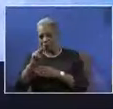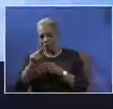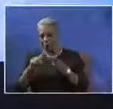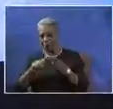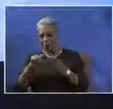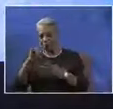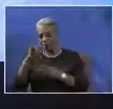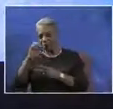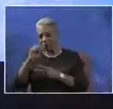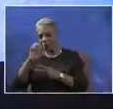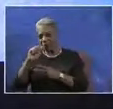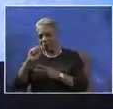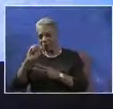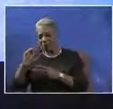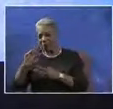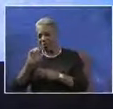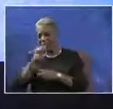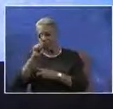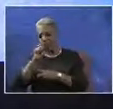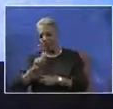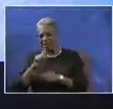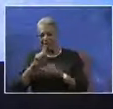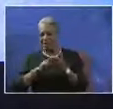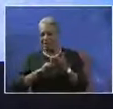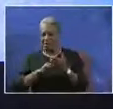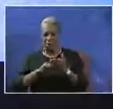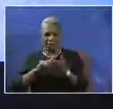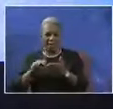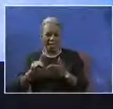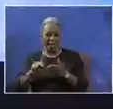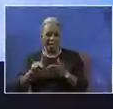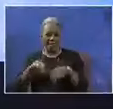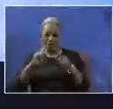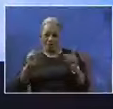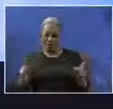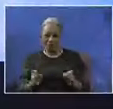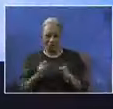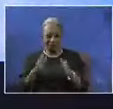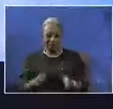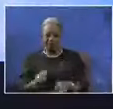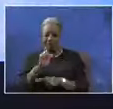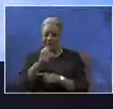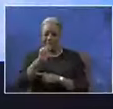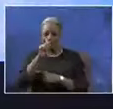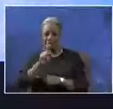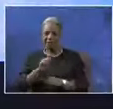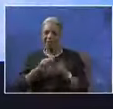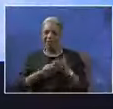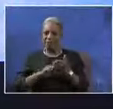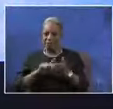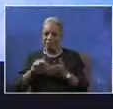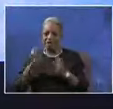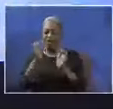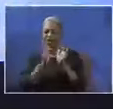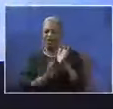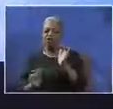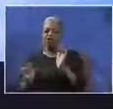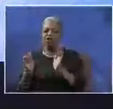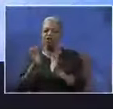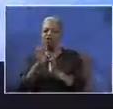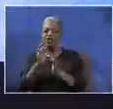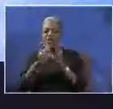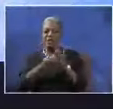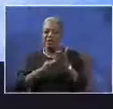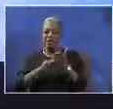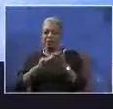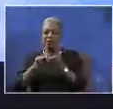pay for it. Sinner, you don't have to pay for it. Jesus paid it all.